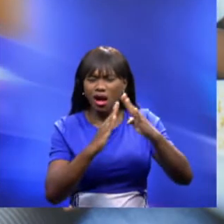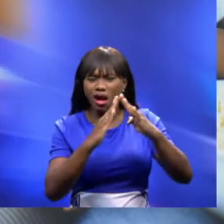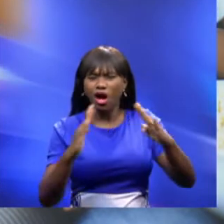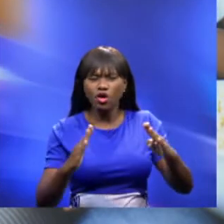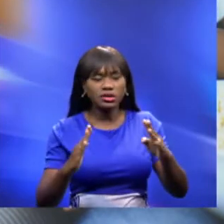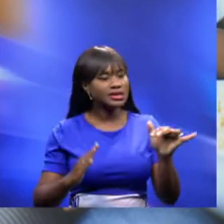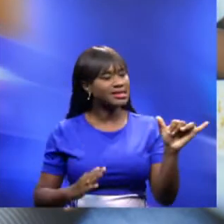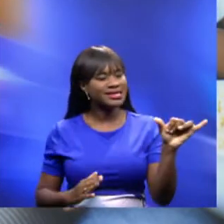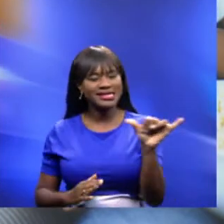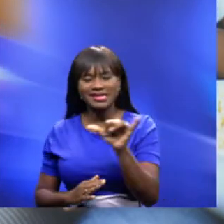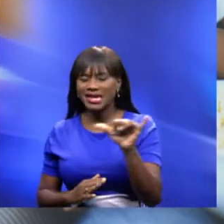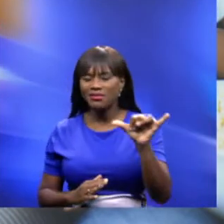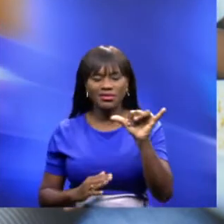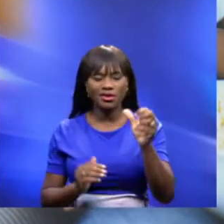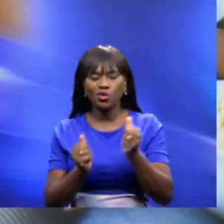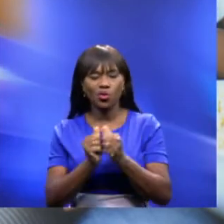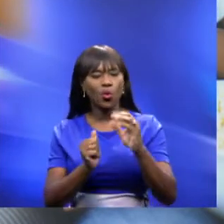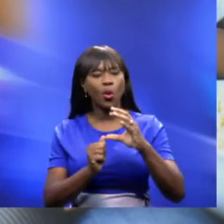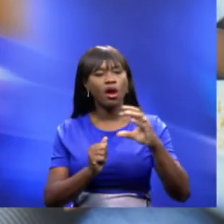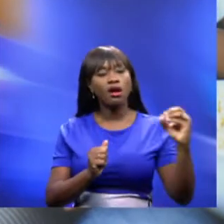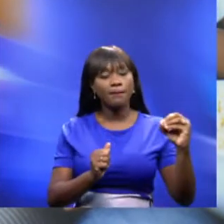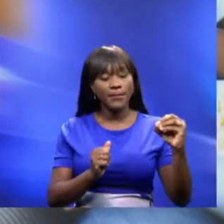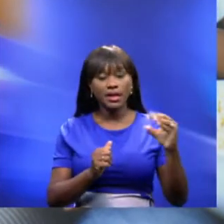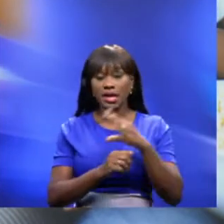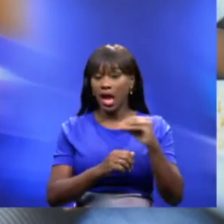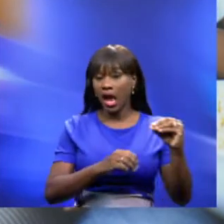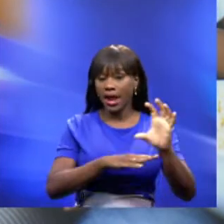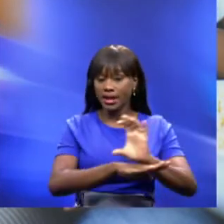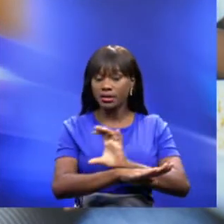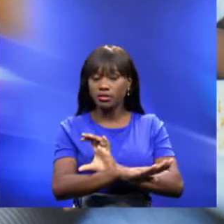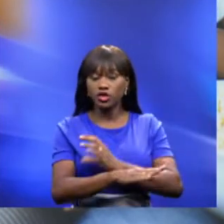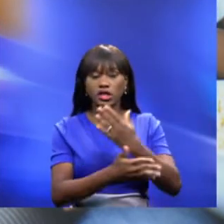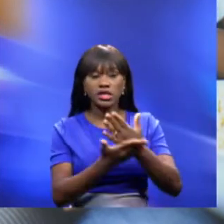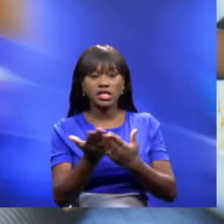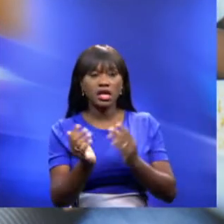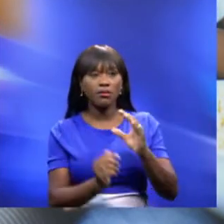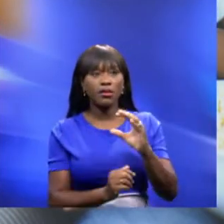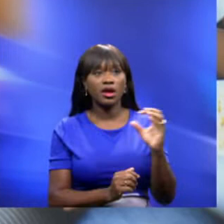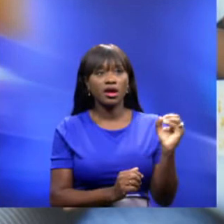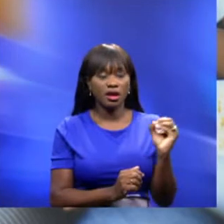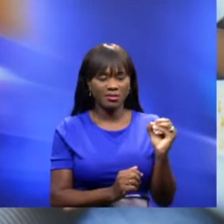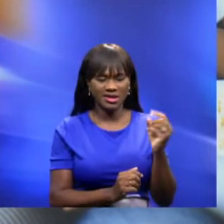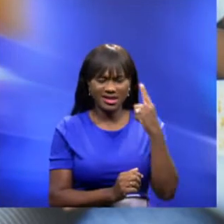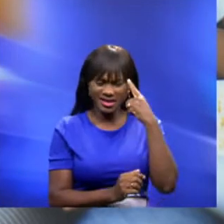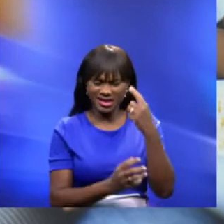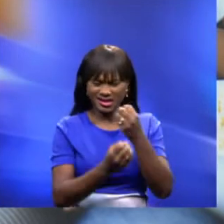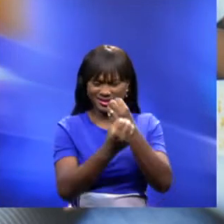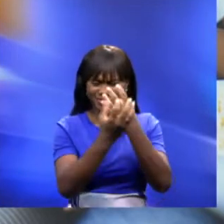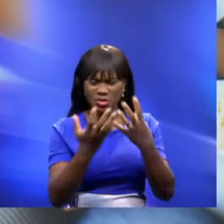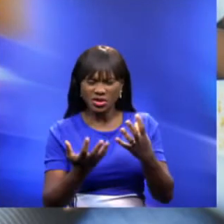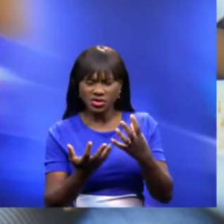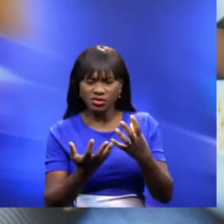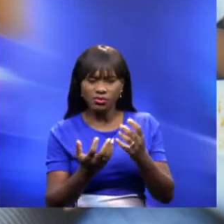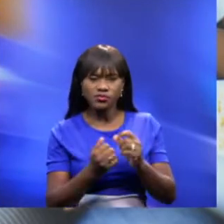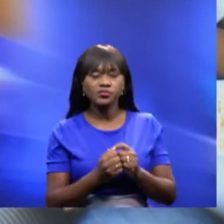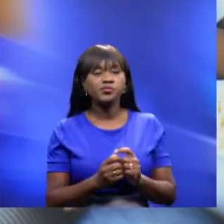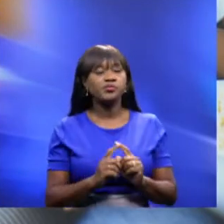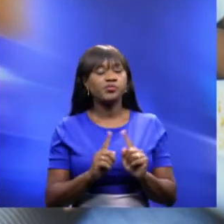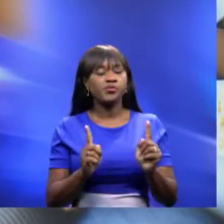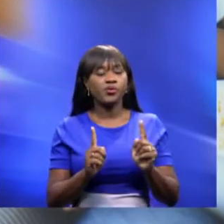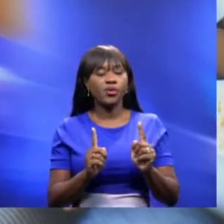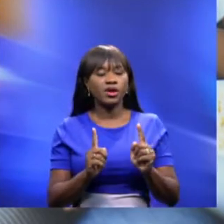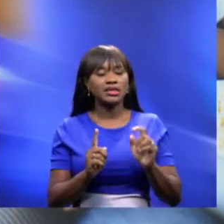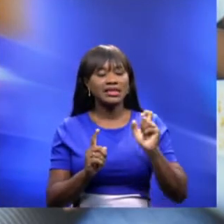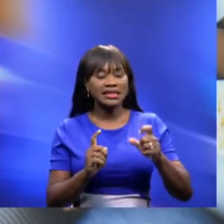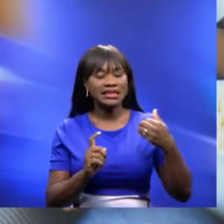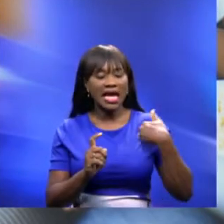need to apply as companies, because some companies find that security measures are a bit expensive and so on. But we need to layer it